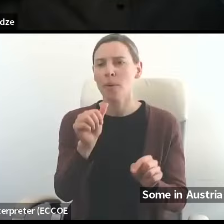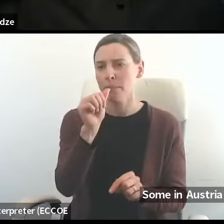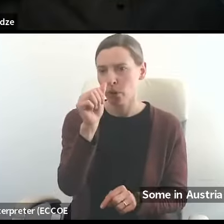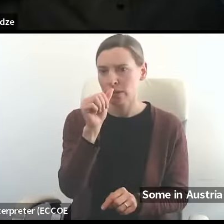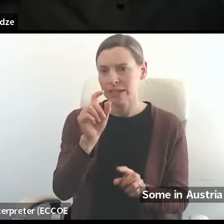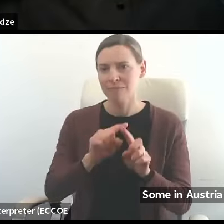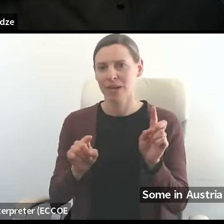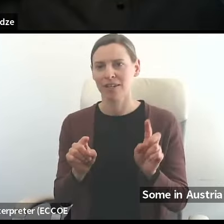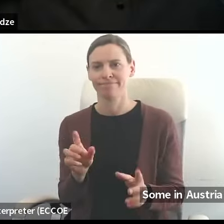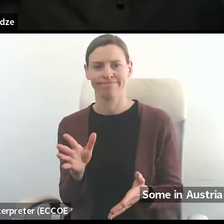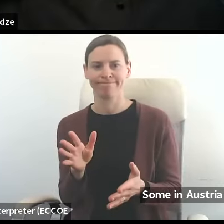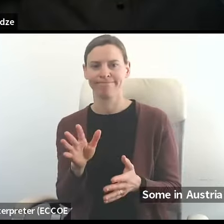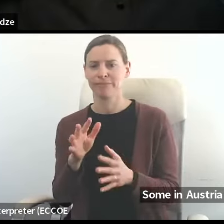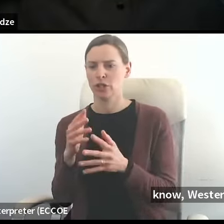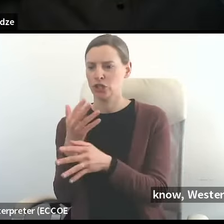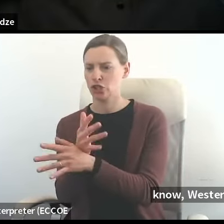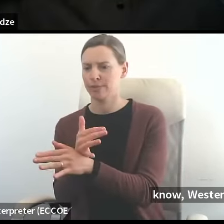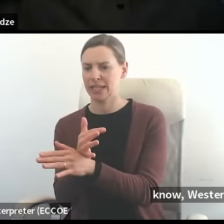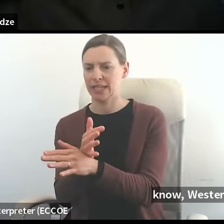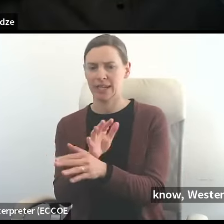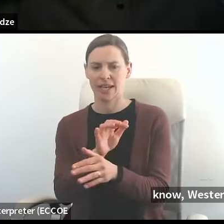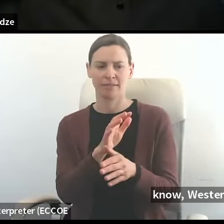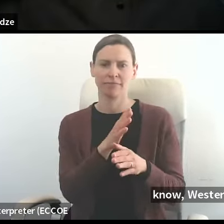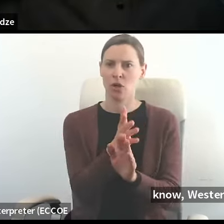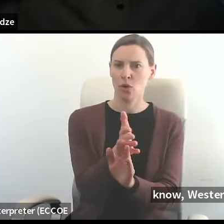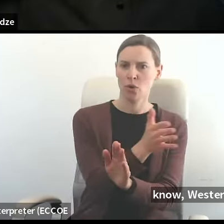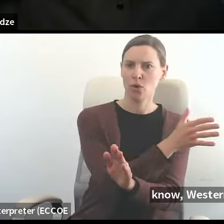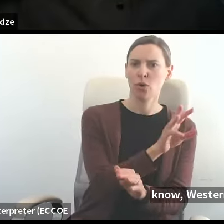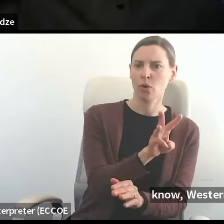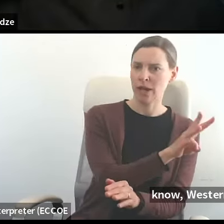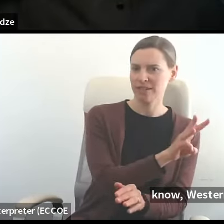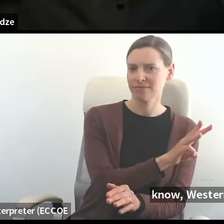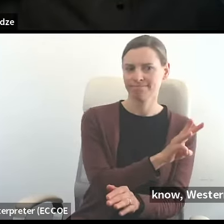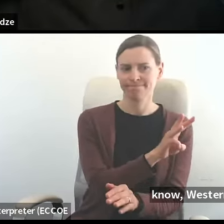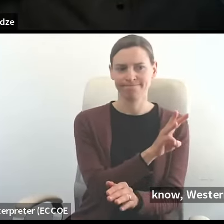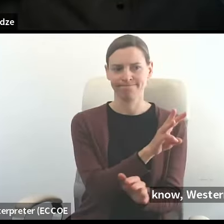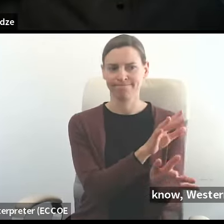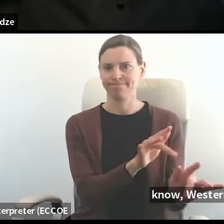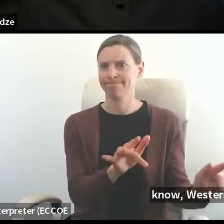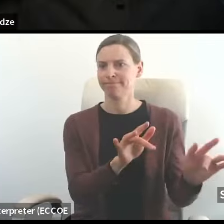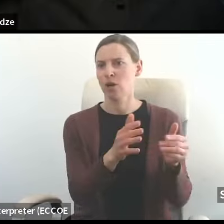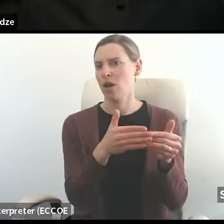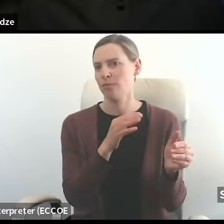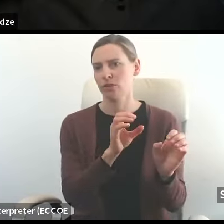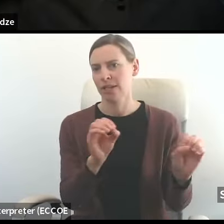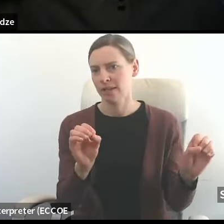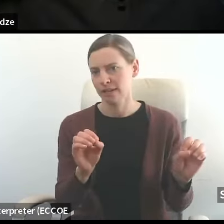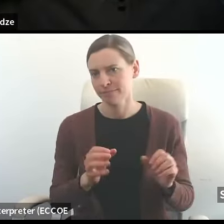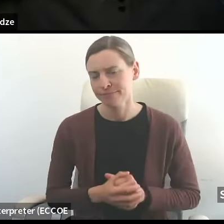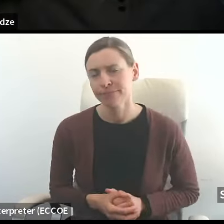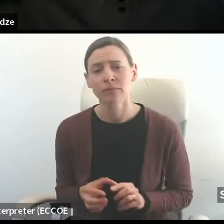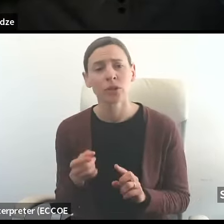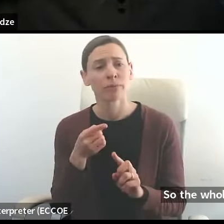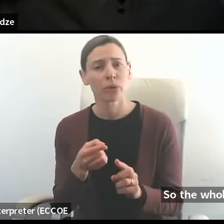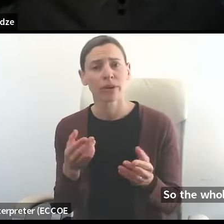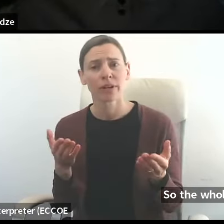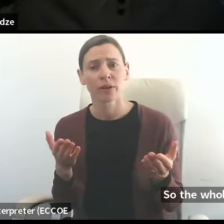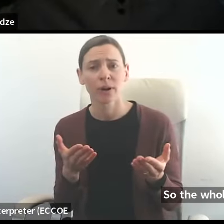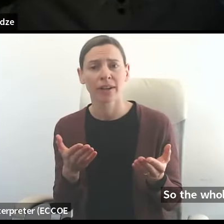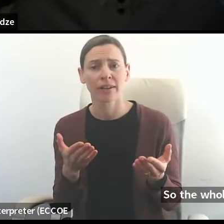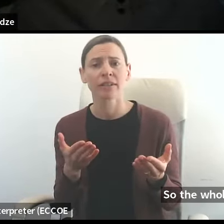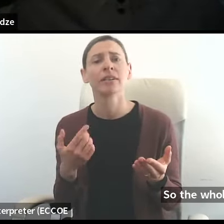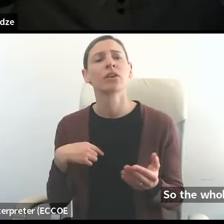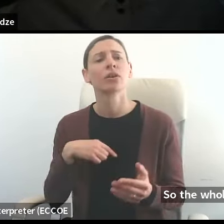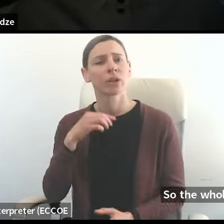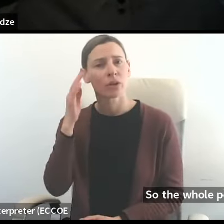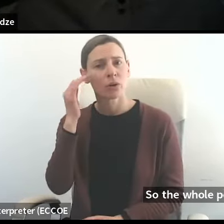almost nothing. So the whole point of the exhibition, we knew that if Ukrainian culture